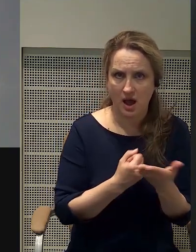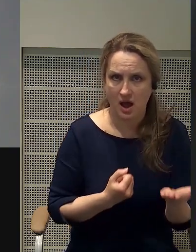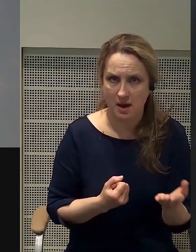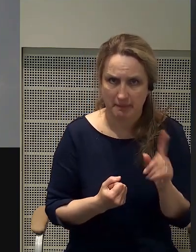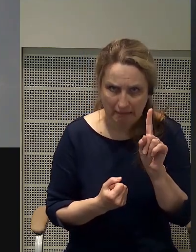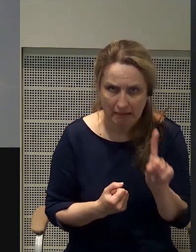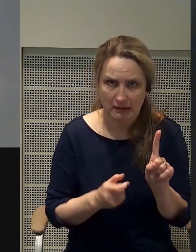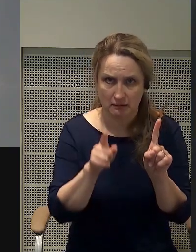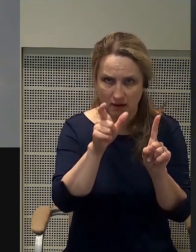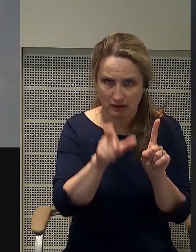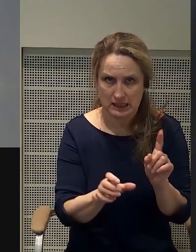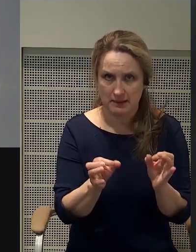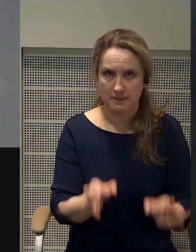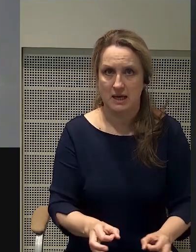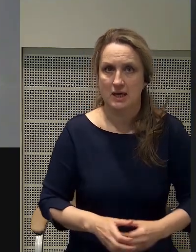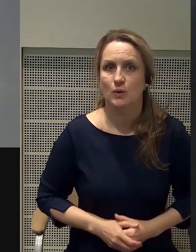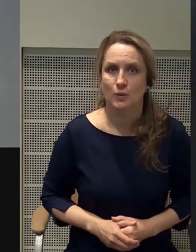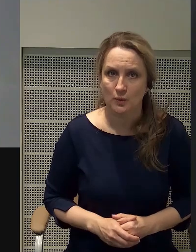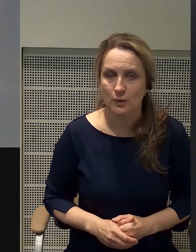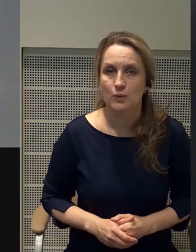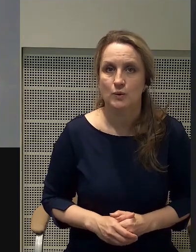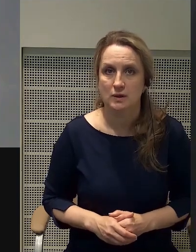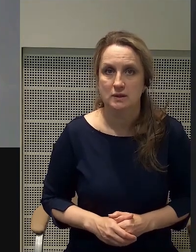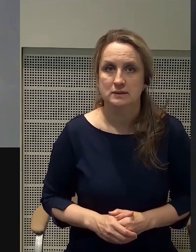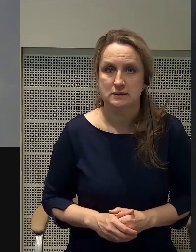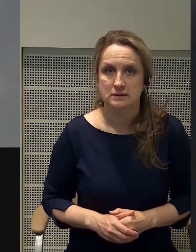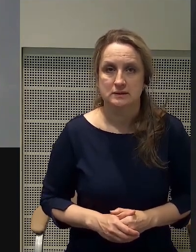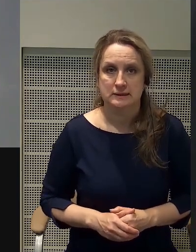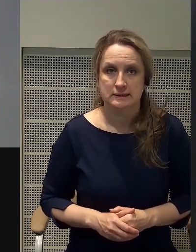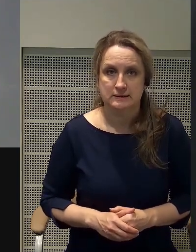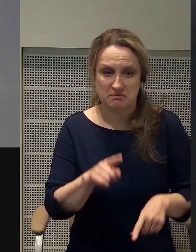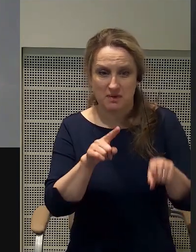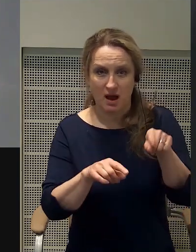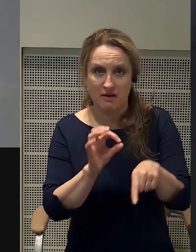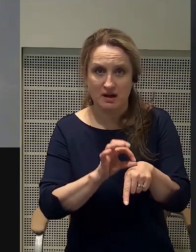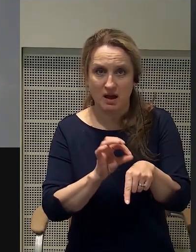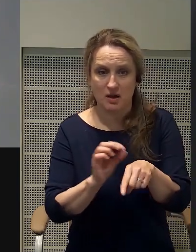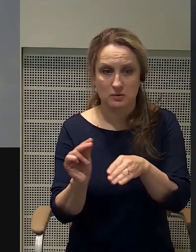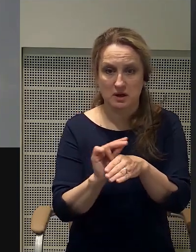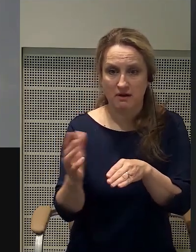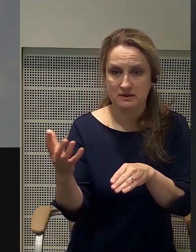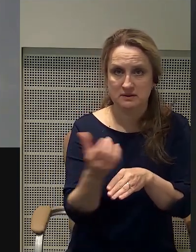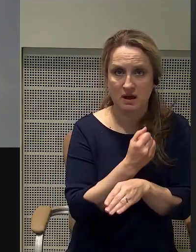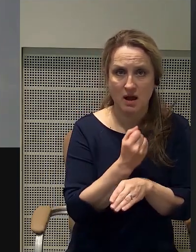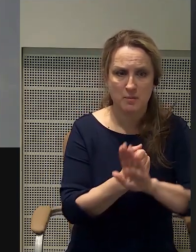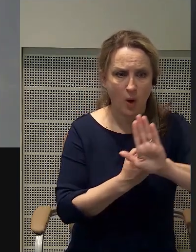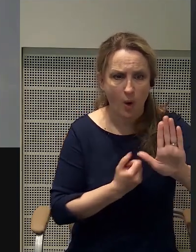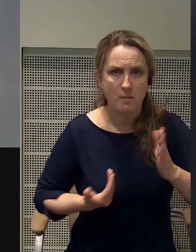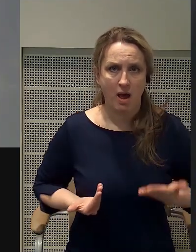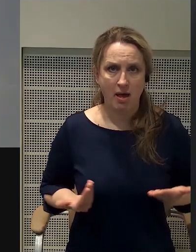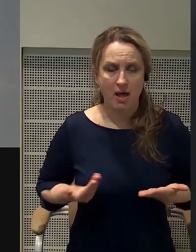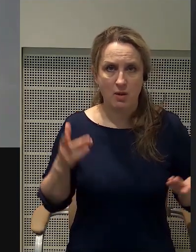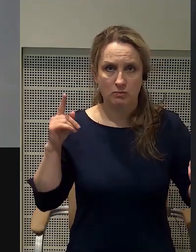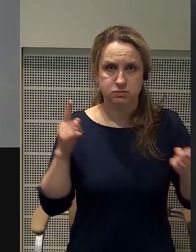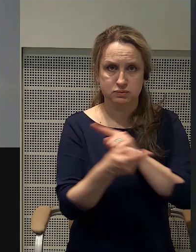that person, and not only that person, the parents, the siblings, and so on. So here I would